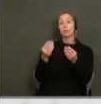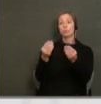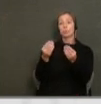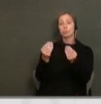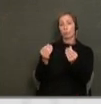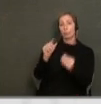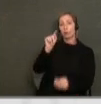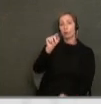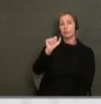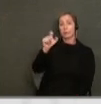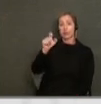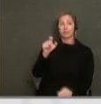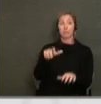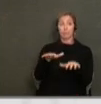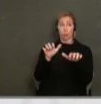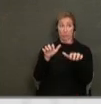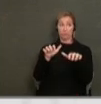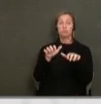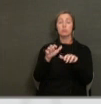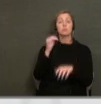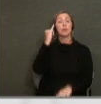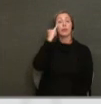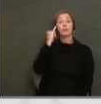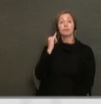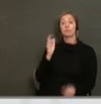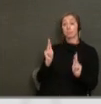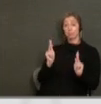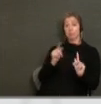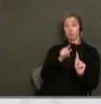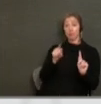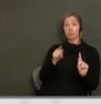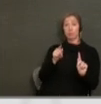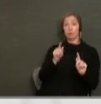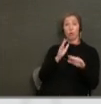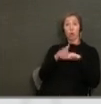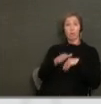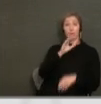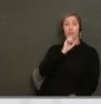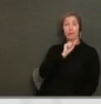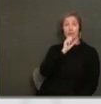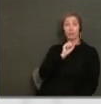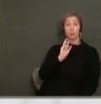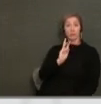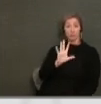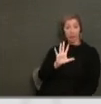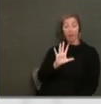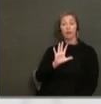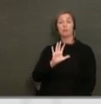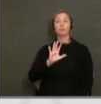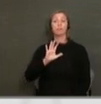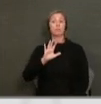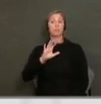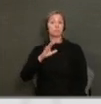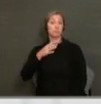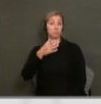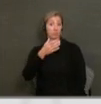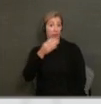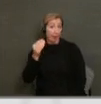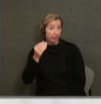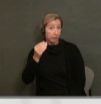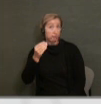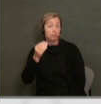those individuals over the age of 65 and disabled. So that means that when you get to age 65,